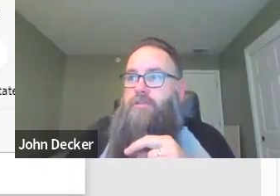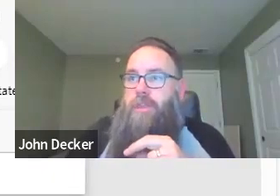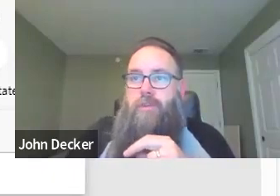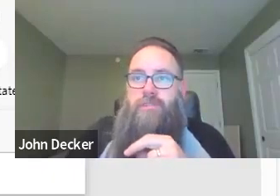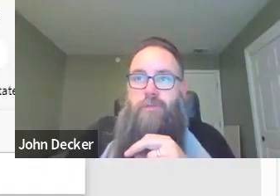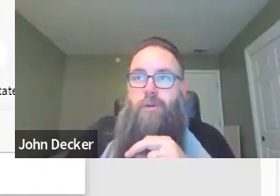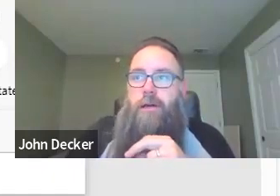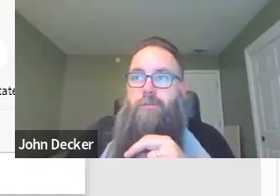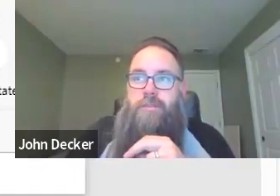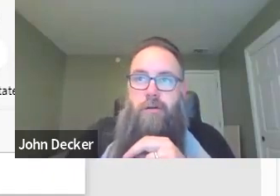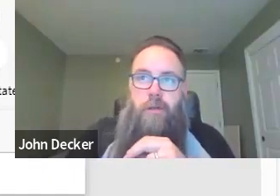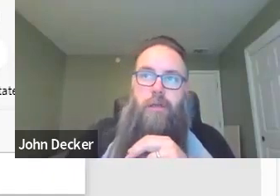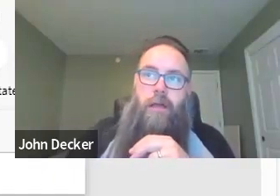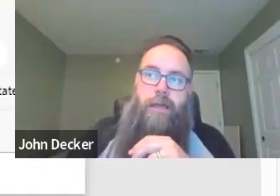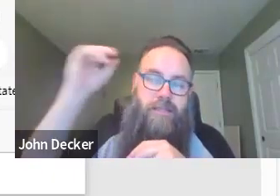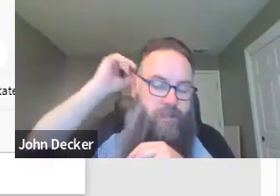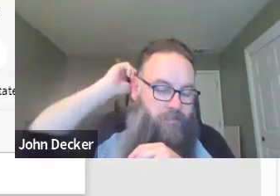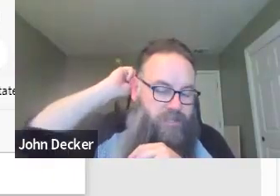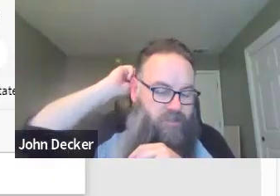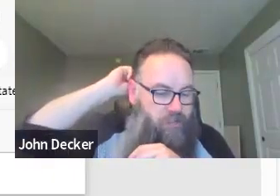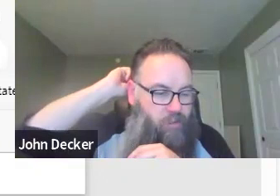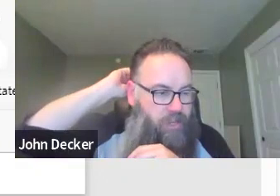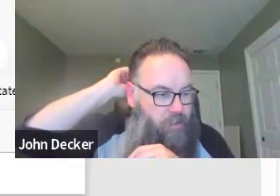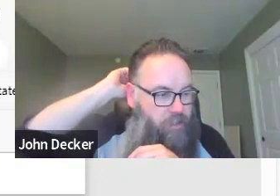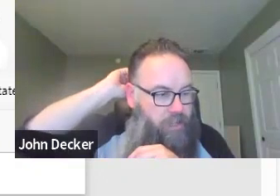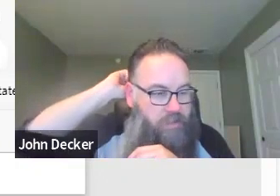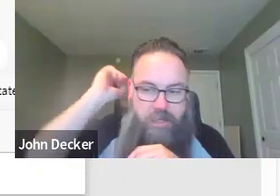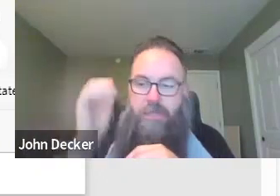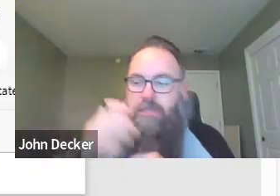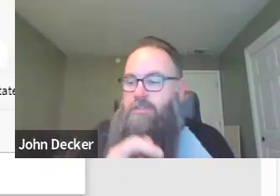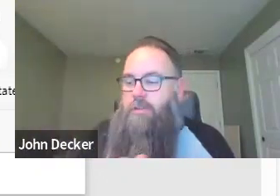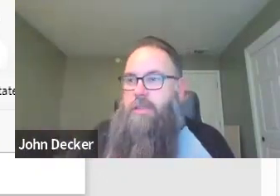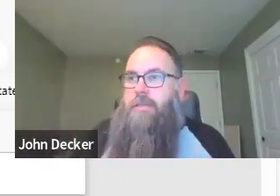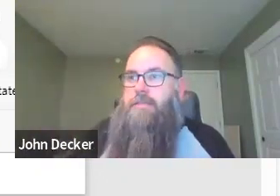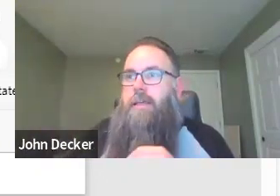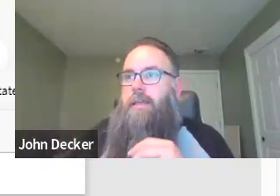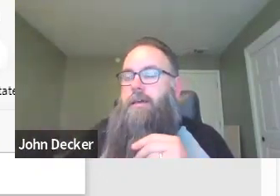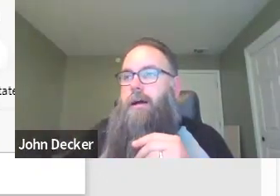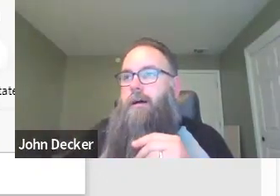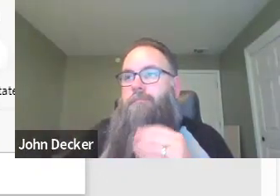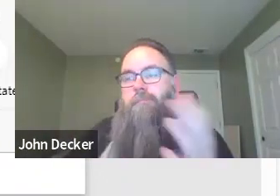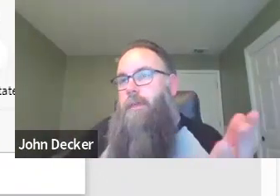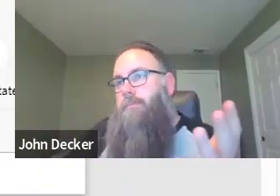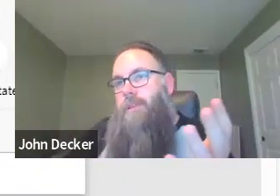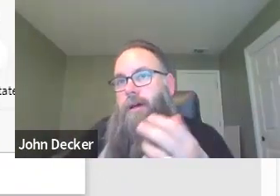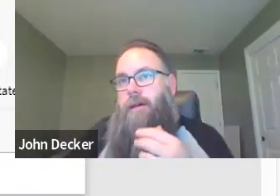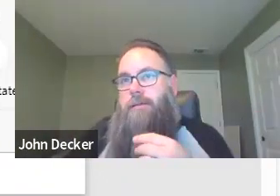current 23-24 levels. So again, some of this is them recalculating what the need is for certain things, and then